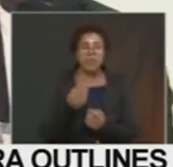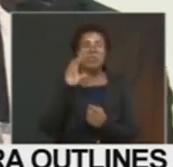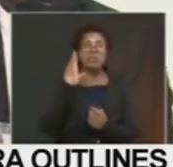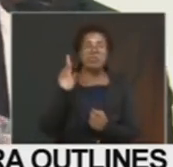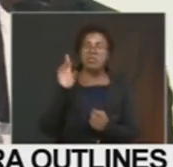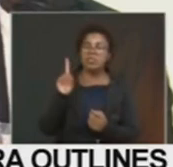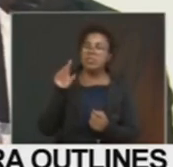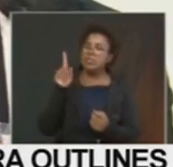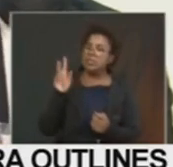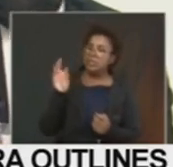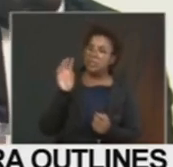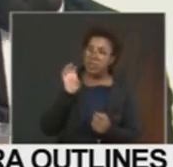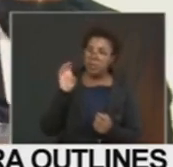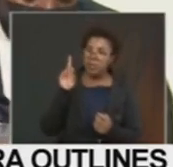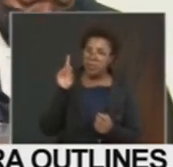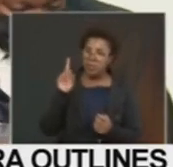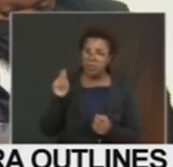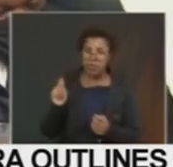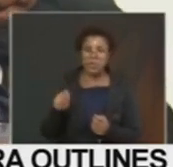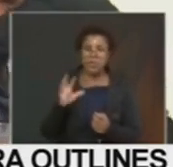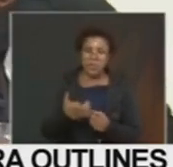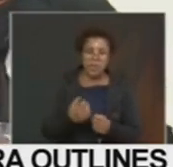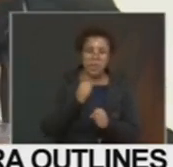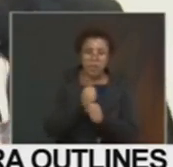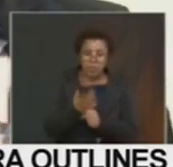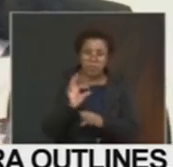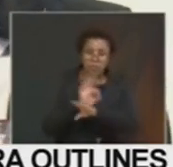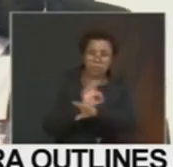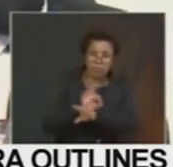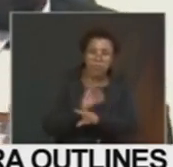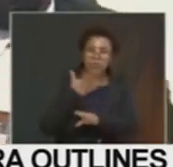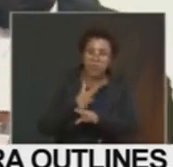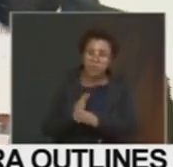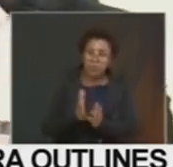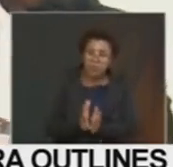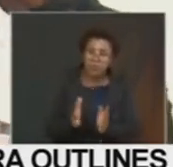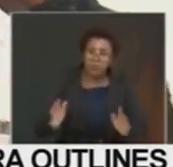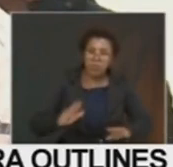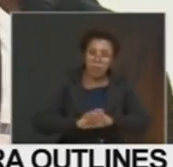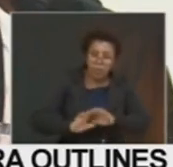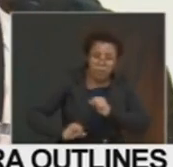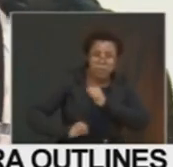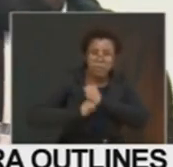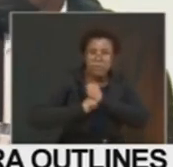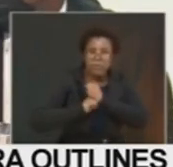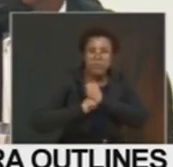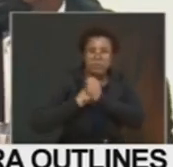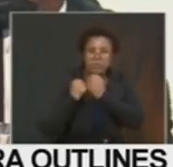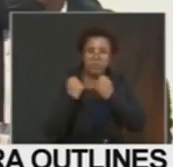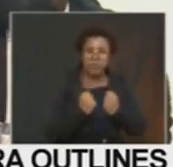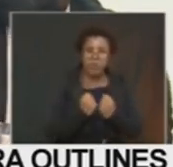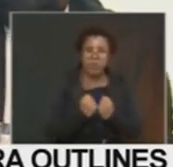2030, which is our provincial plan, we want to cement our position both in our country and in